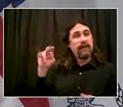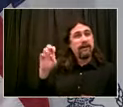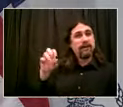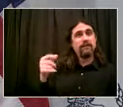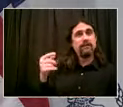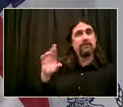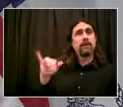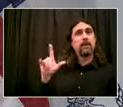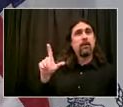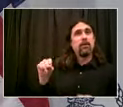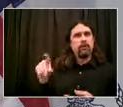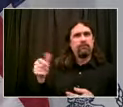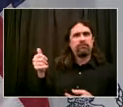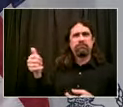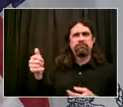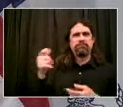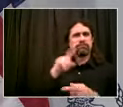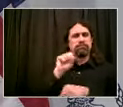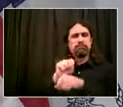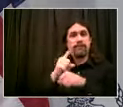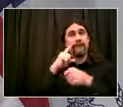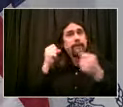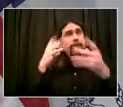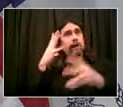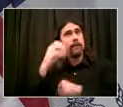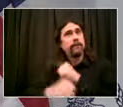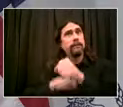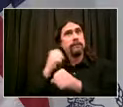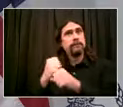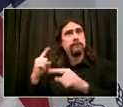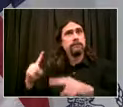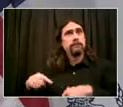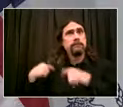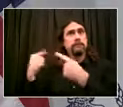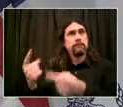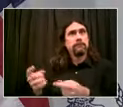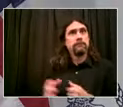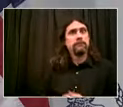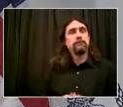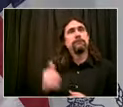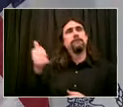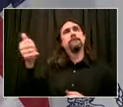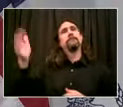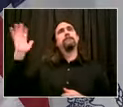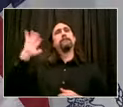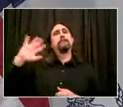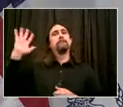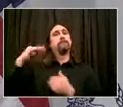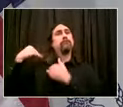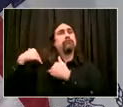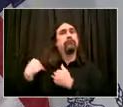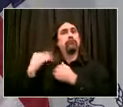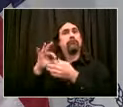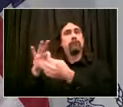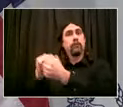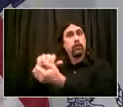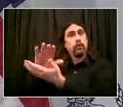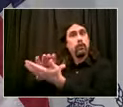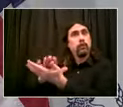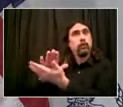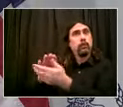be, bluntly, years ago, considered one of the basket cases of city government. Under Lorraine Grillo's leadership, it became a